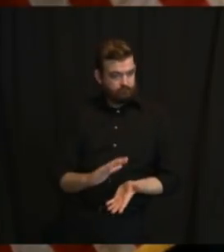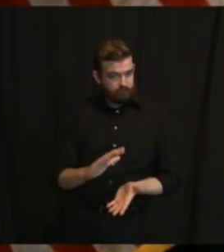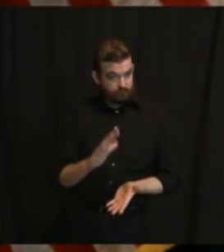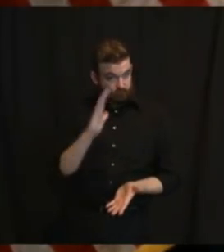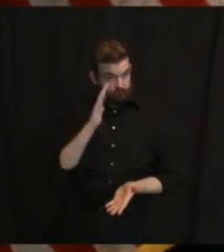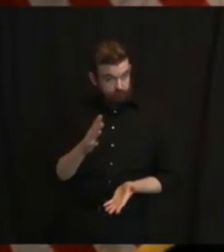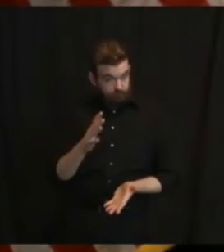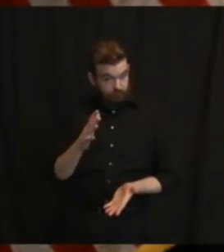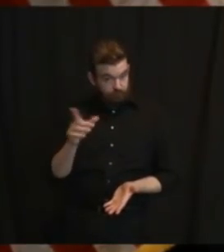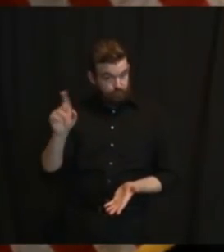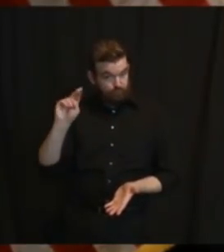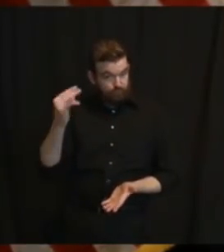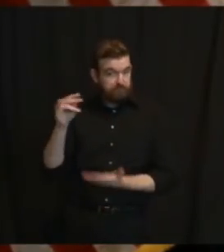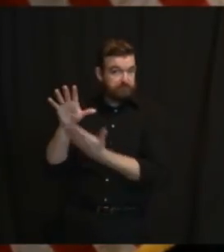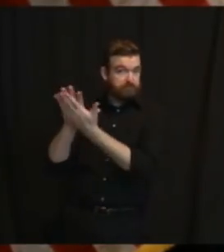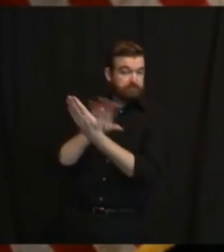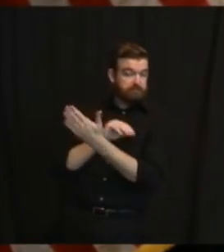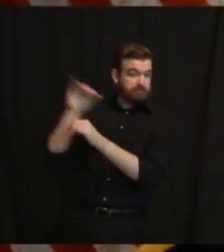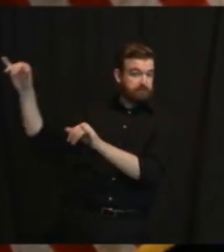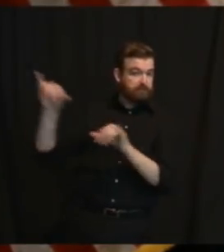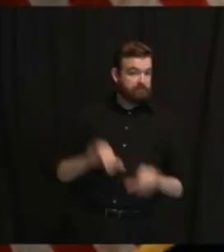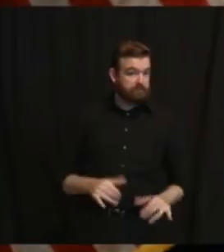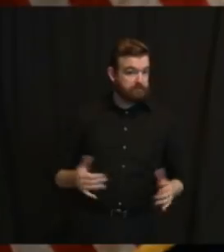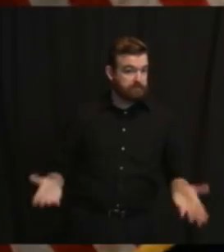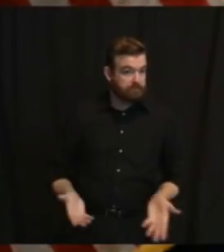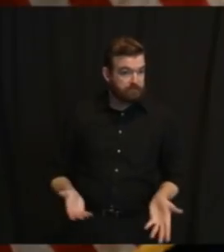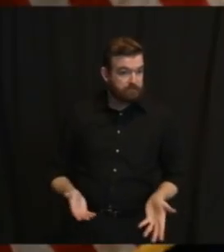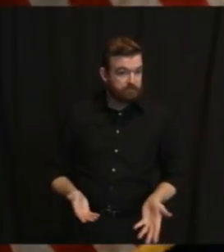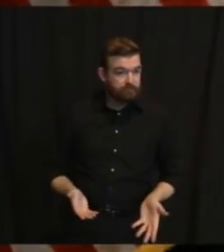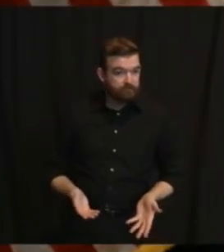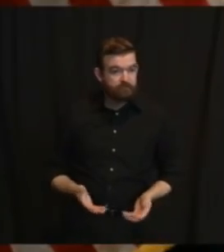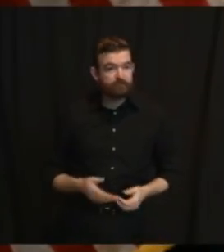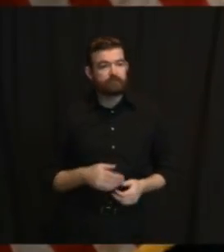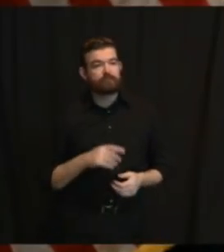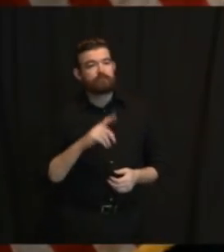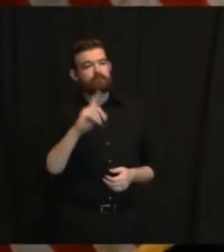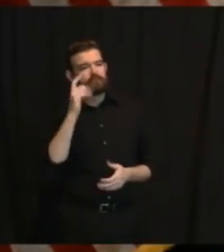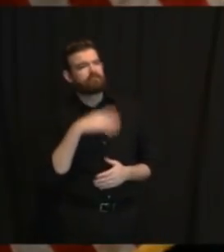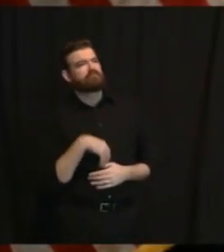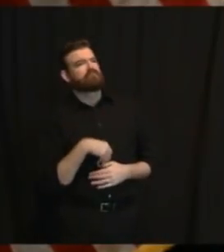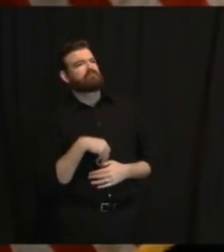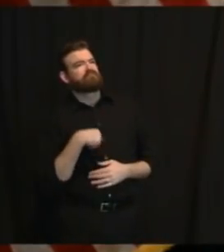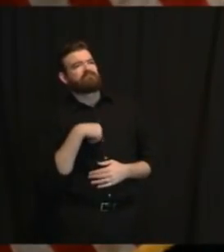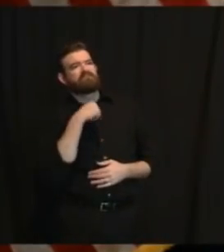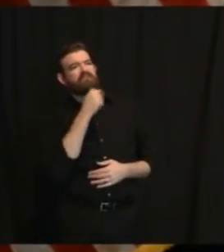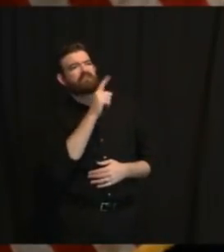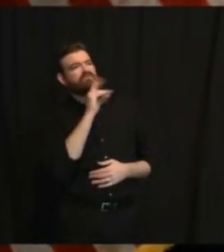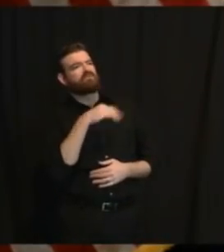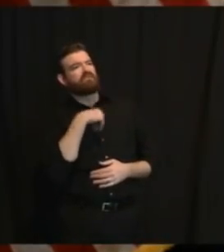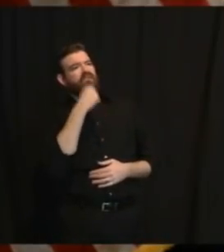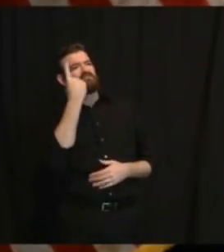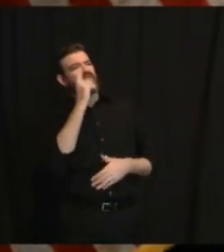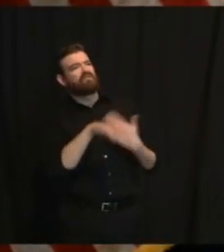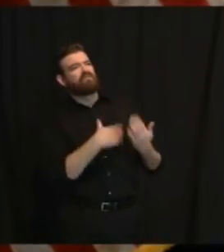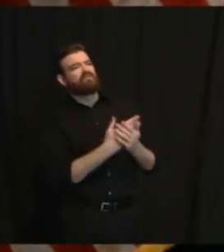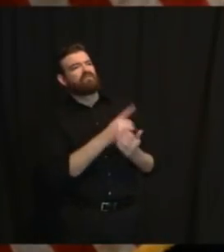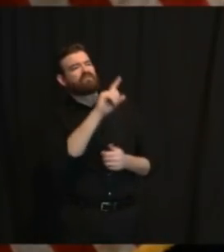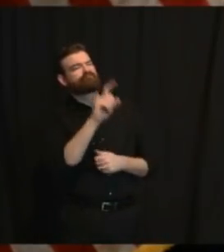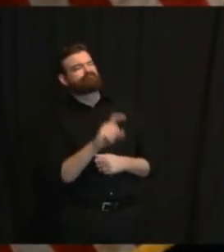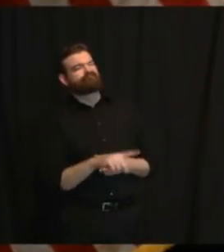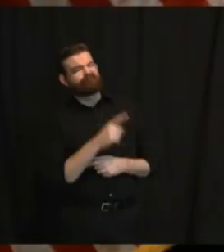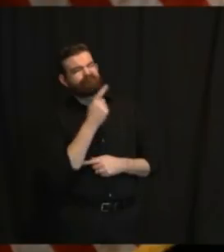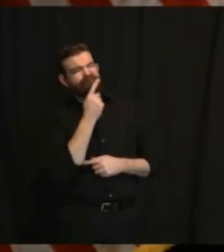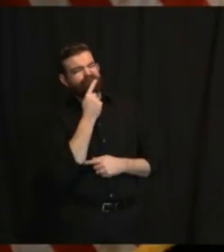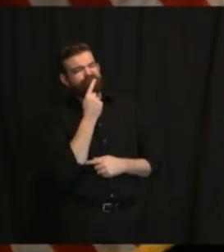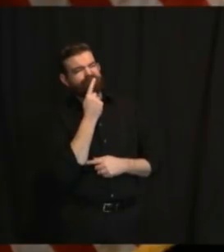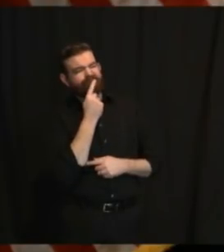Let's go. I'm not sure I either understood or remembered all these. Proof to do what? To get tested if you're asymptomatic? Do you need proof? You need